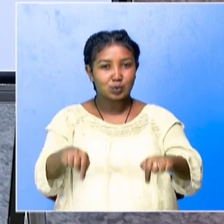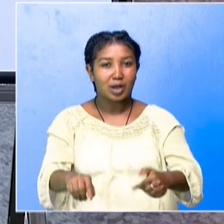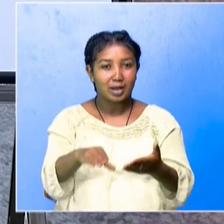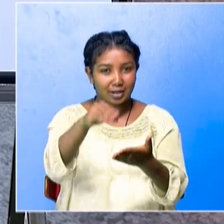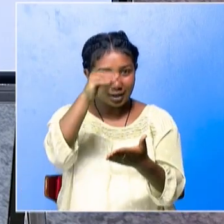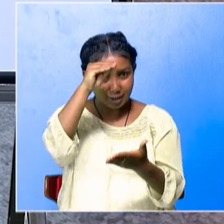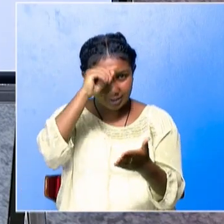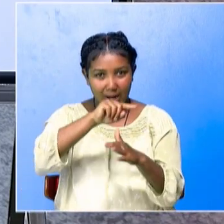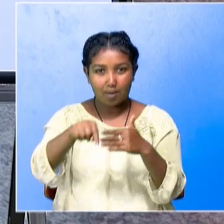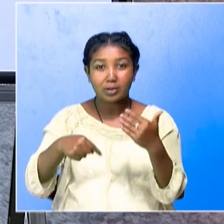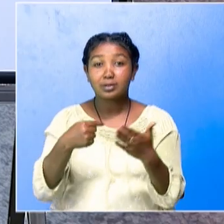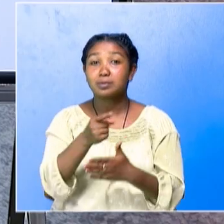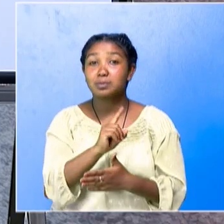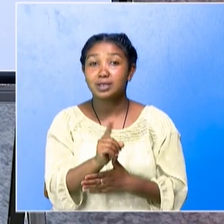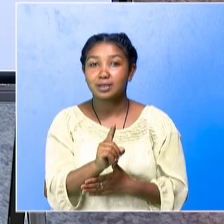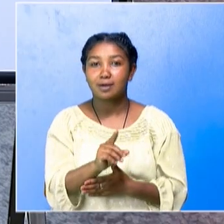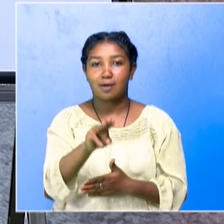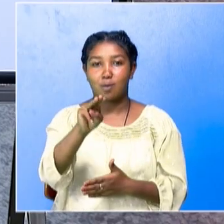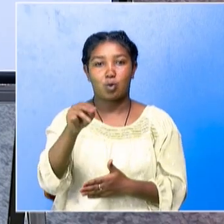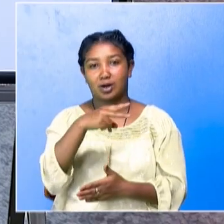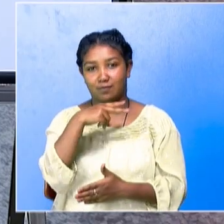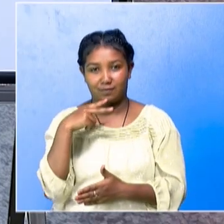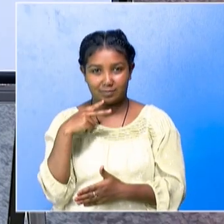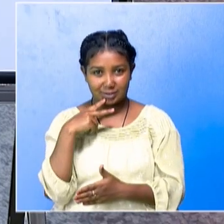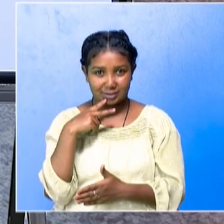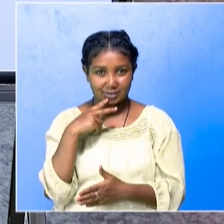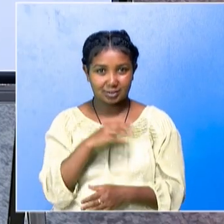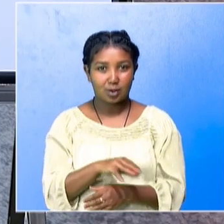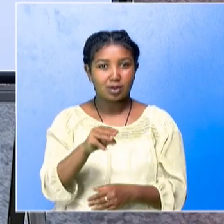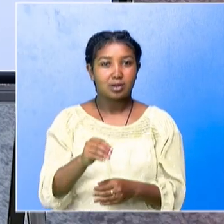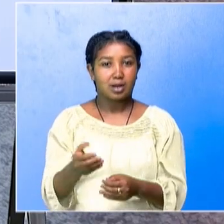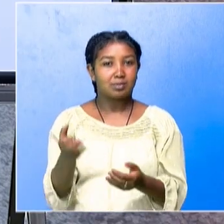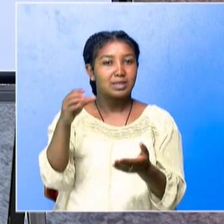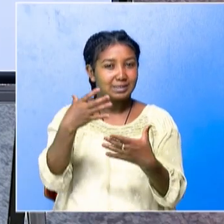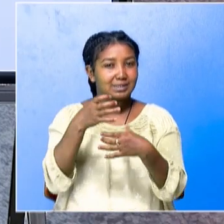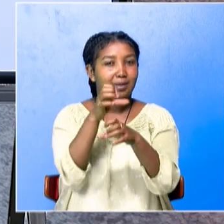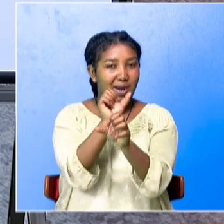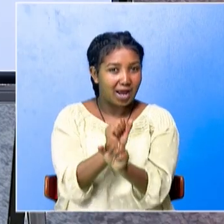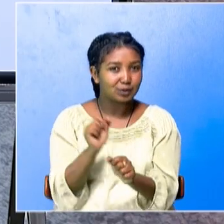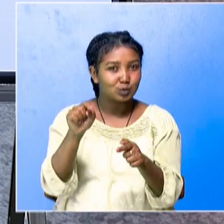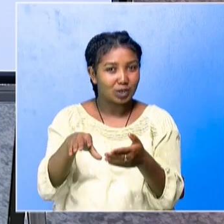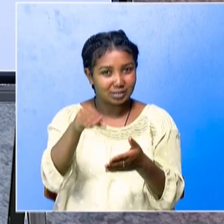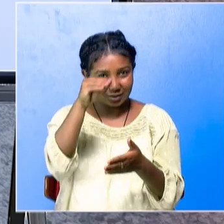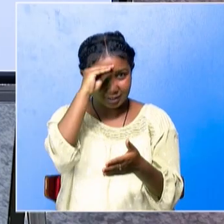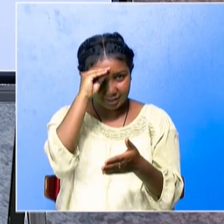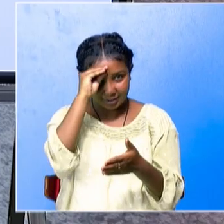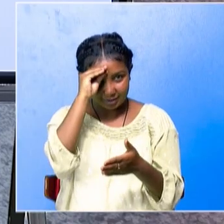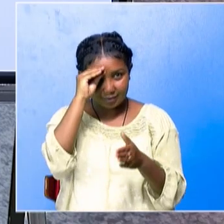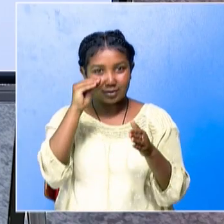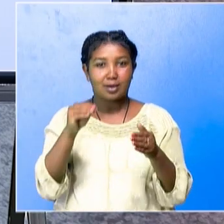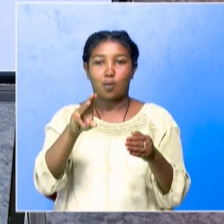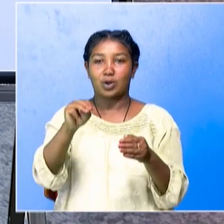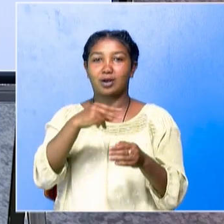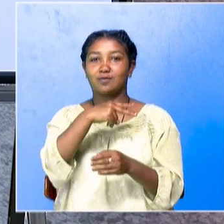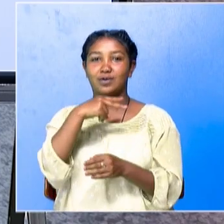lesson was modal verbs. Let me summarize today's lesson.